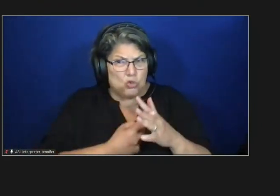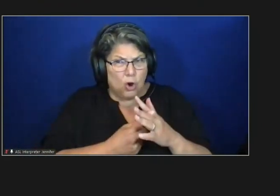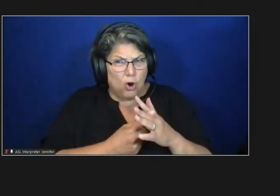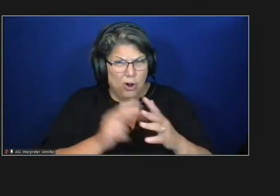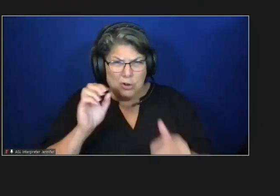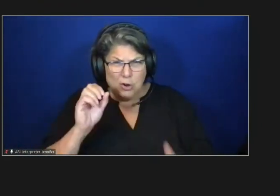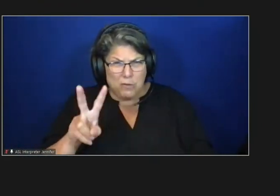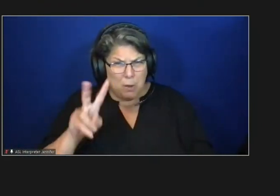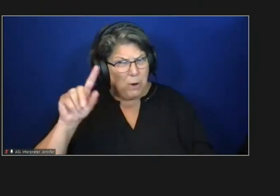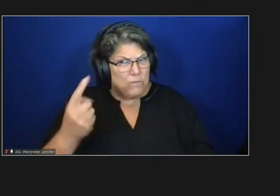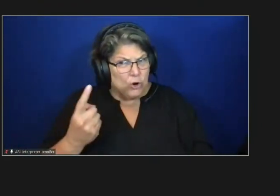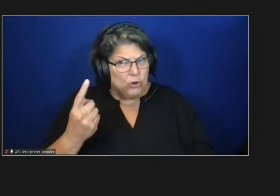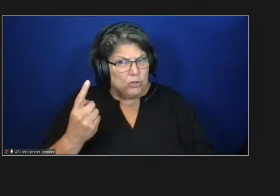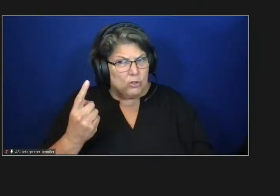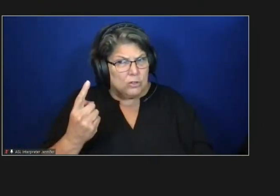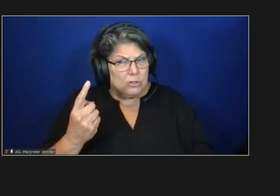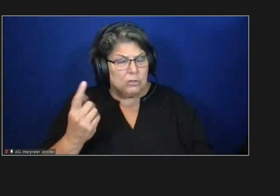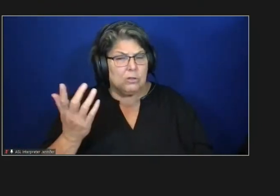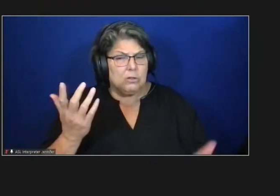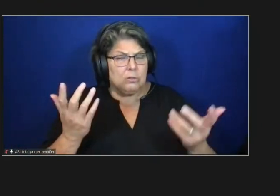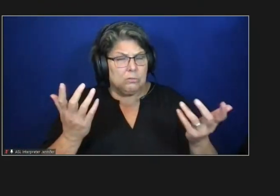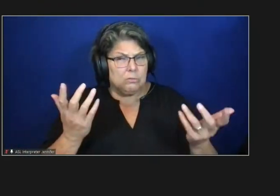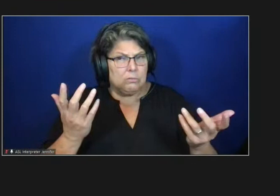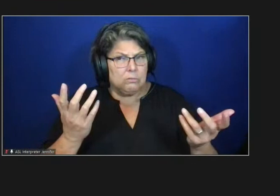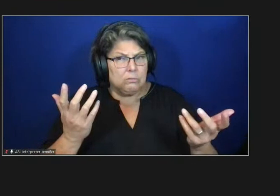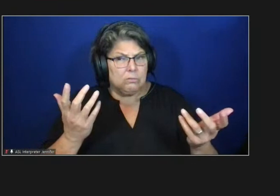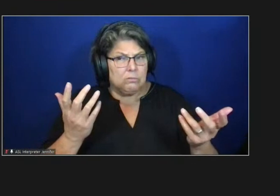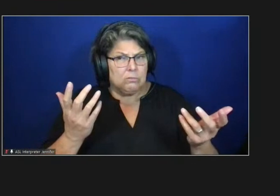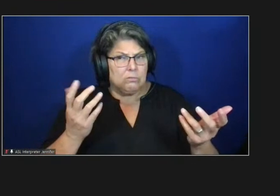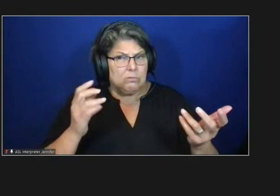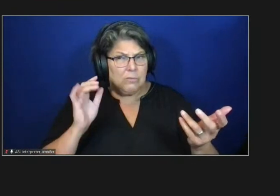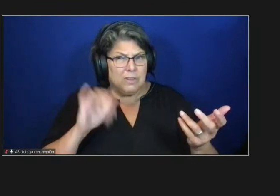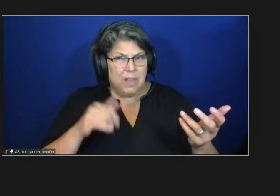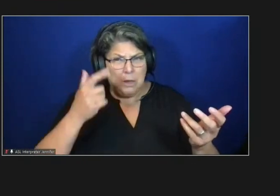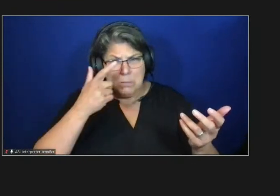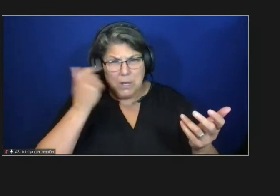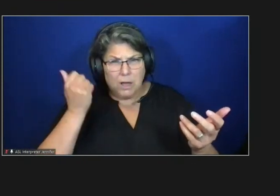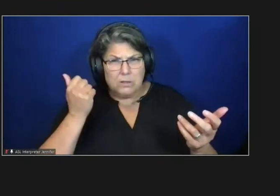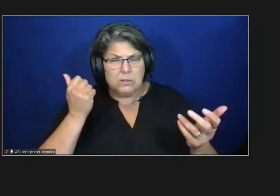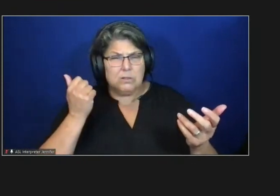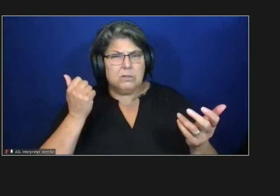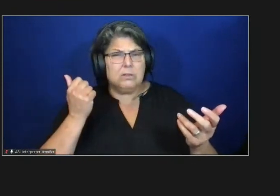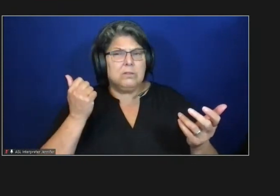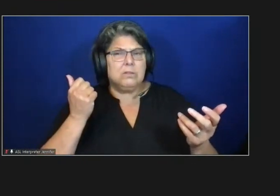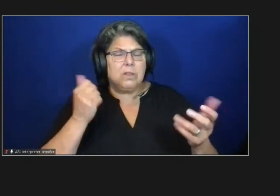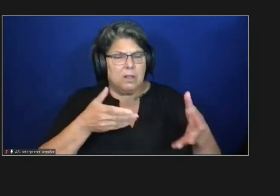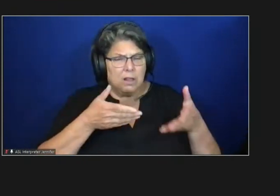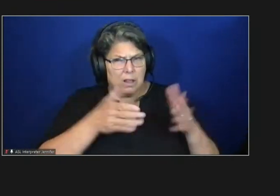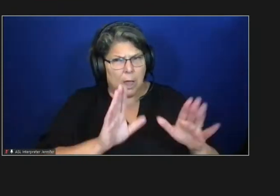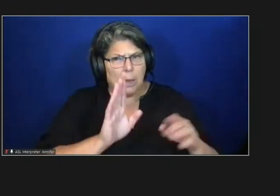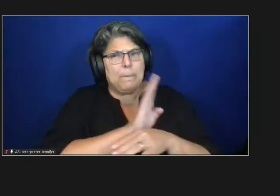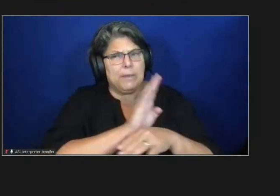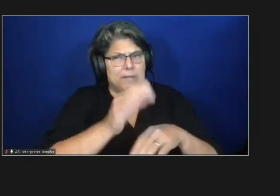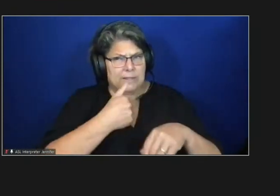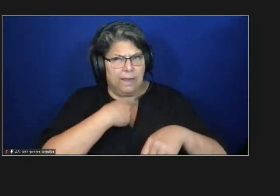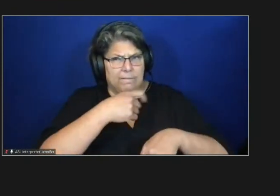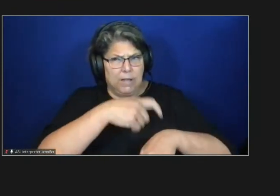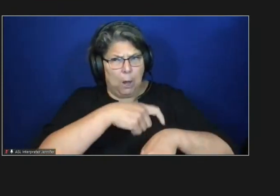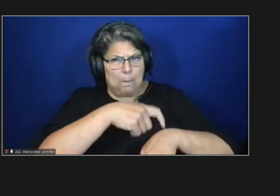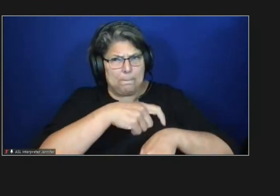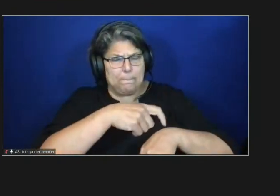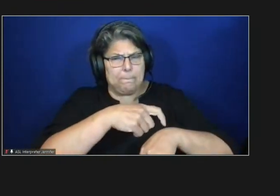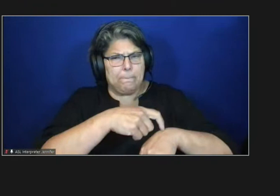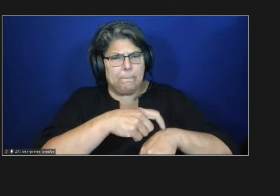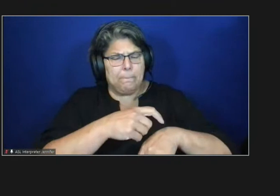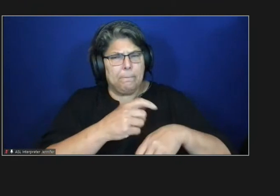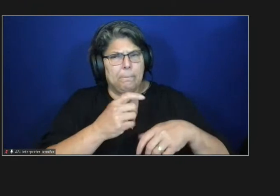November 1. If that's sort of based around giving businesses time,